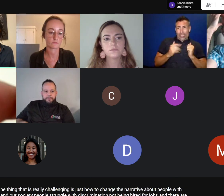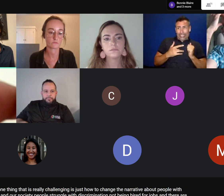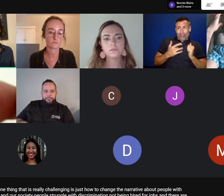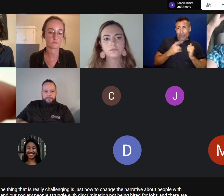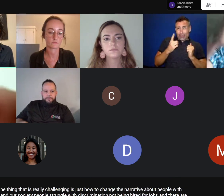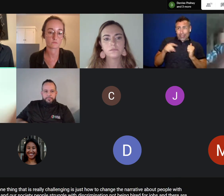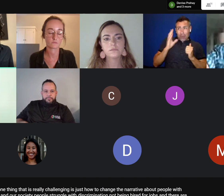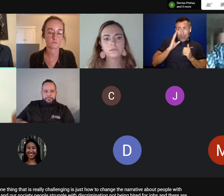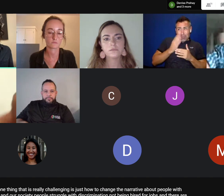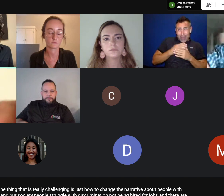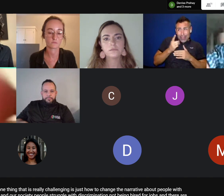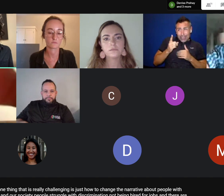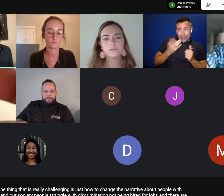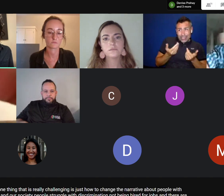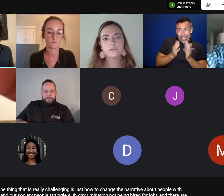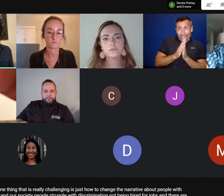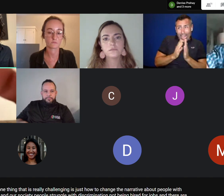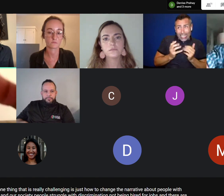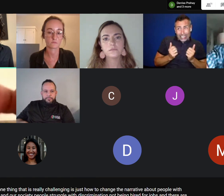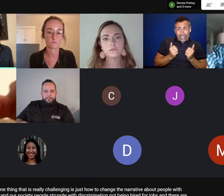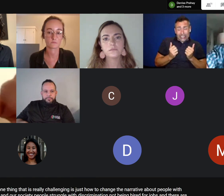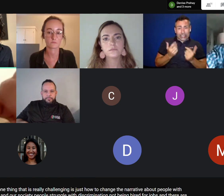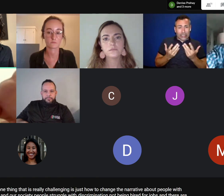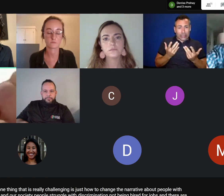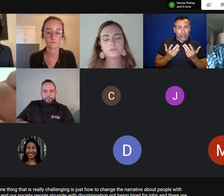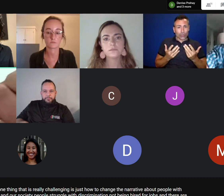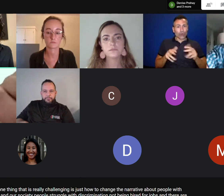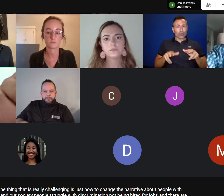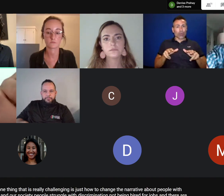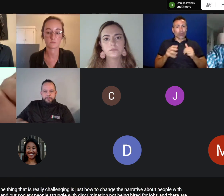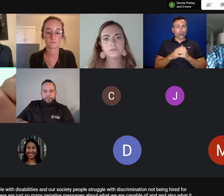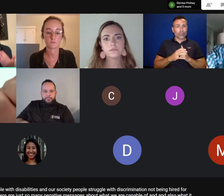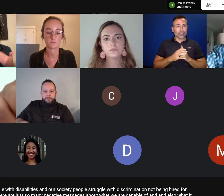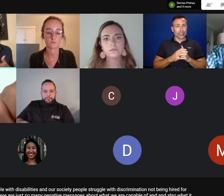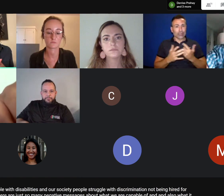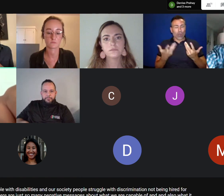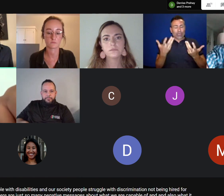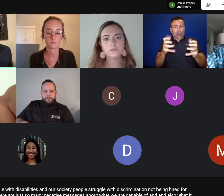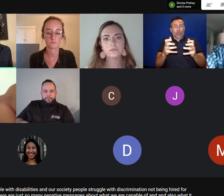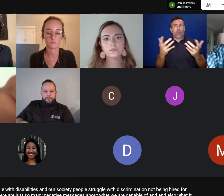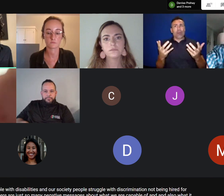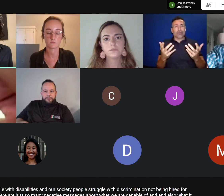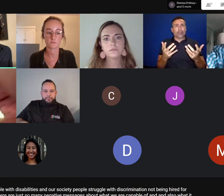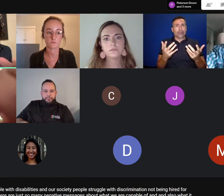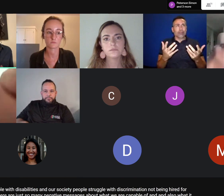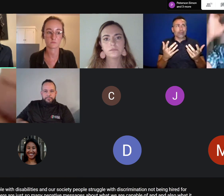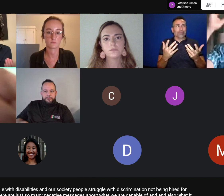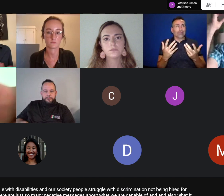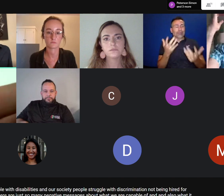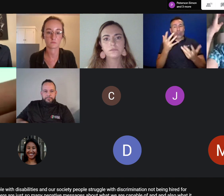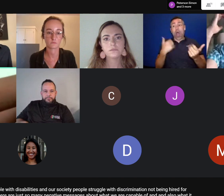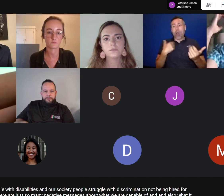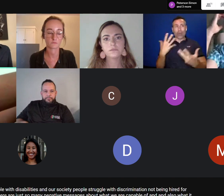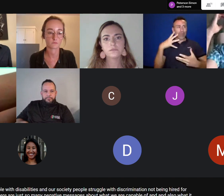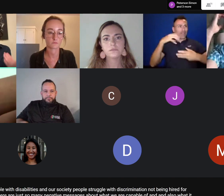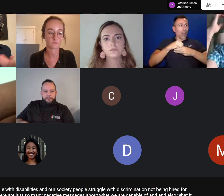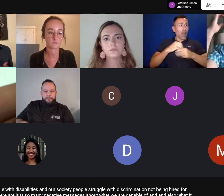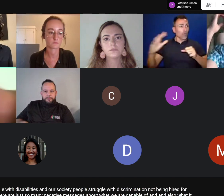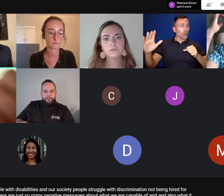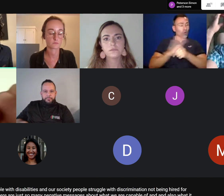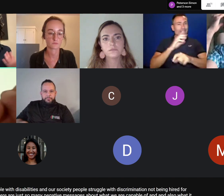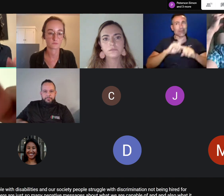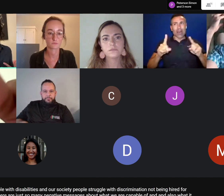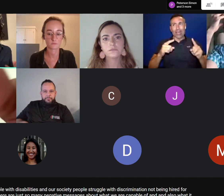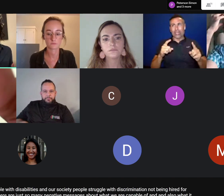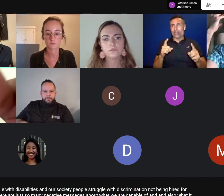needed something to be able to participate fully in a meeting. So I had to really change the narrative for myself. It's not